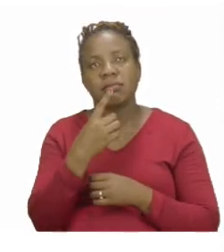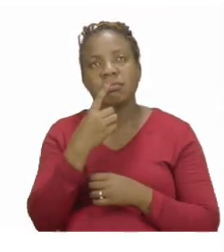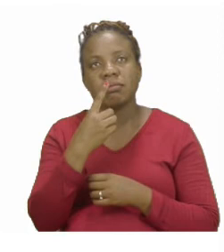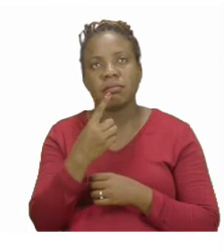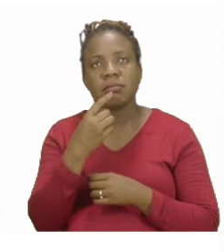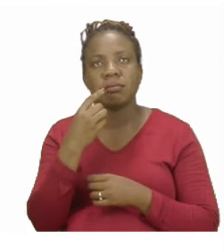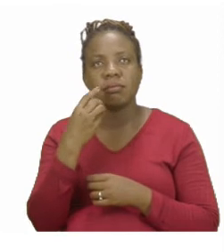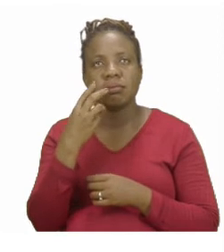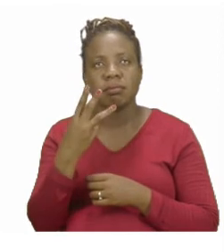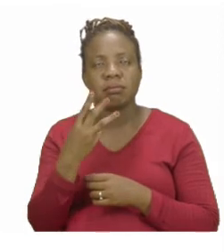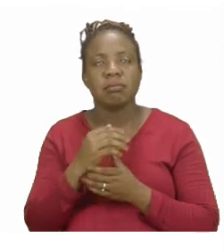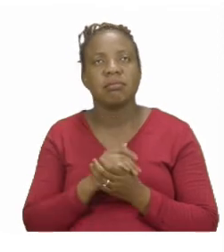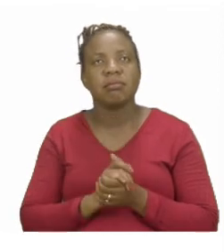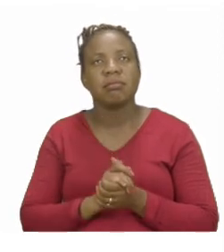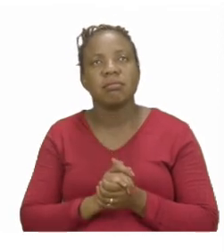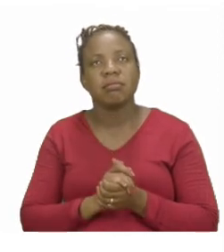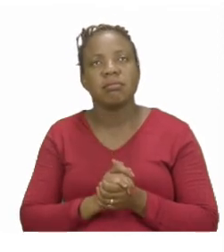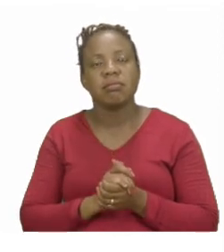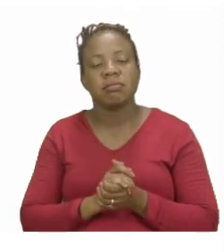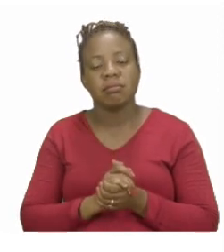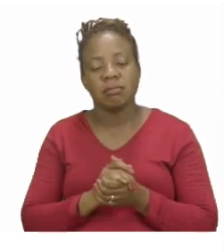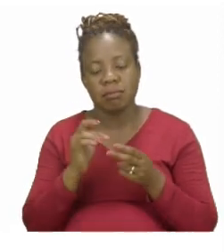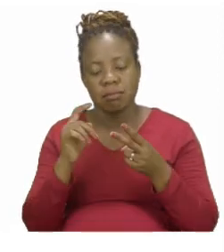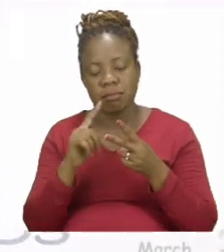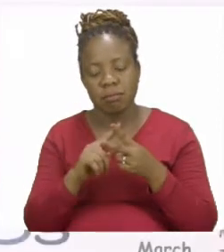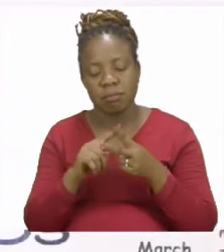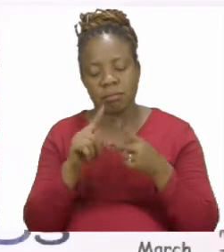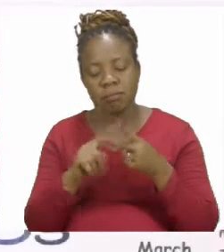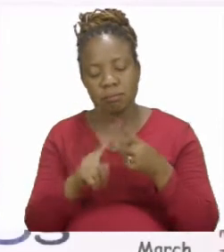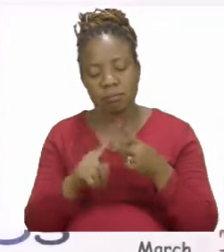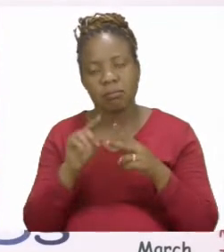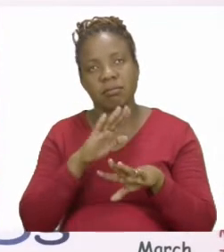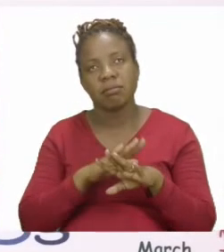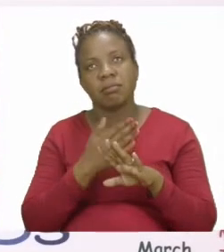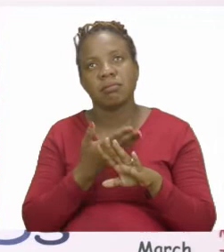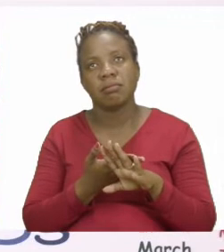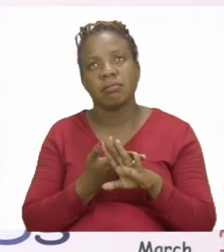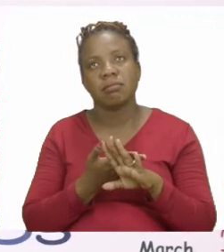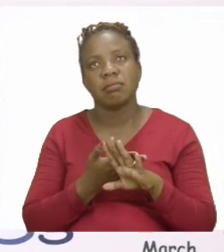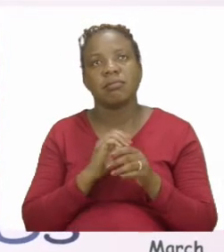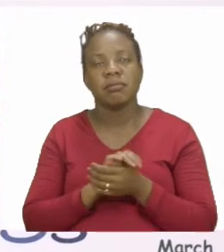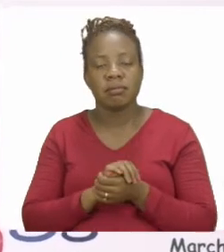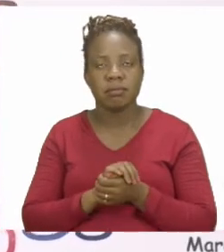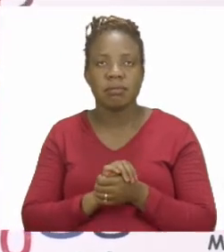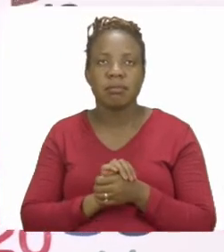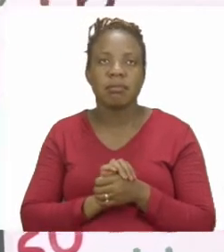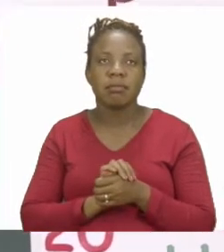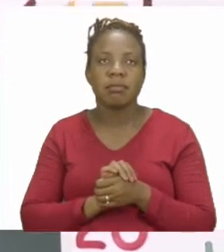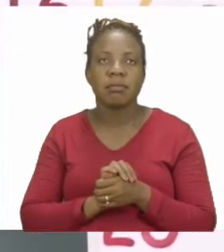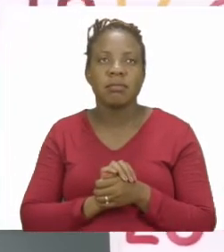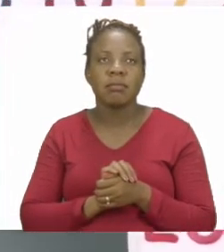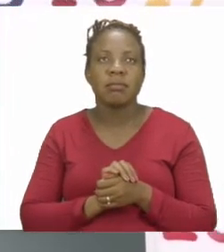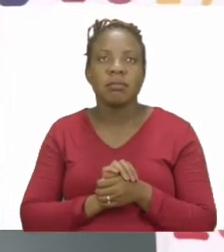313. Now let's quickly do these sums together and see what our totals are.